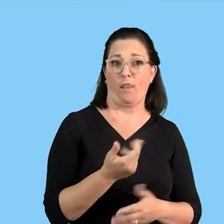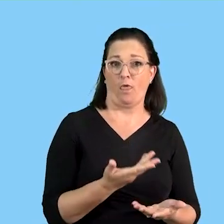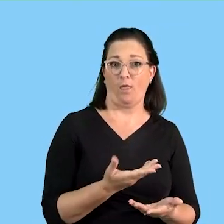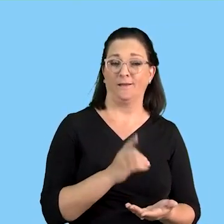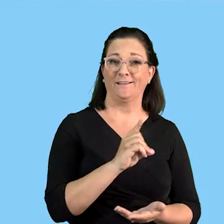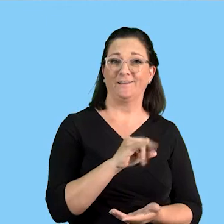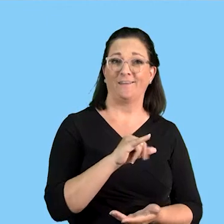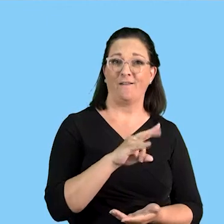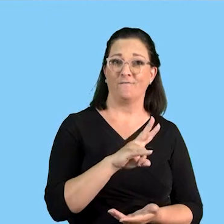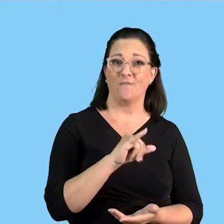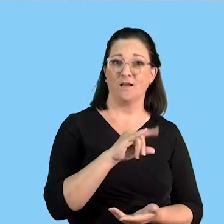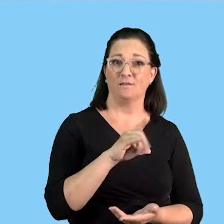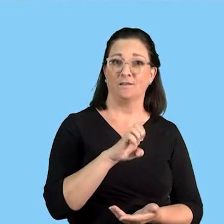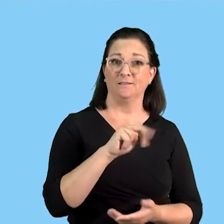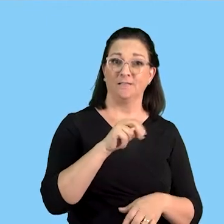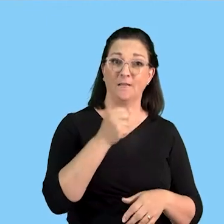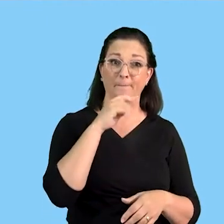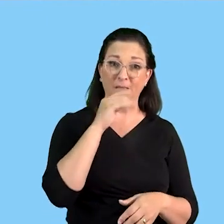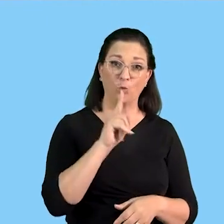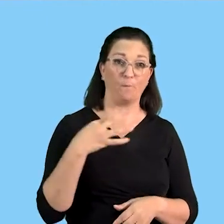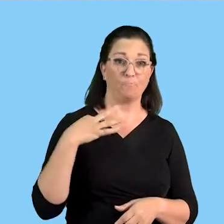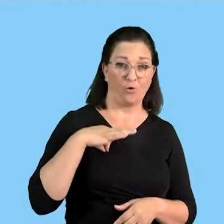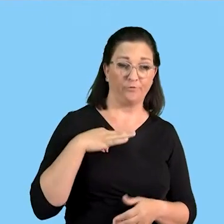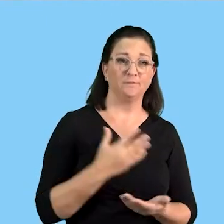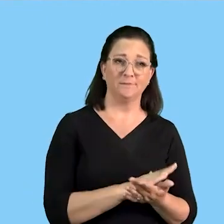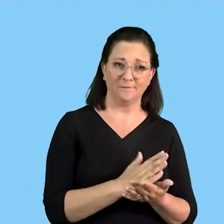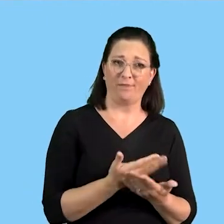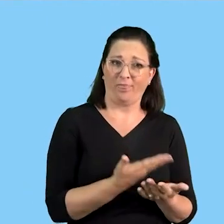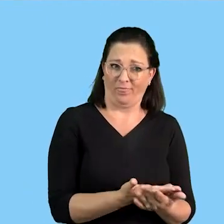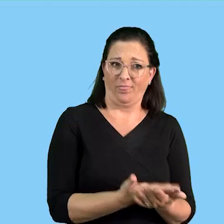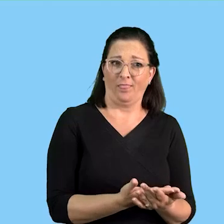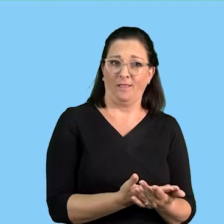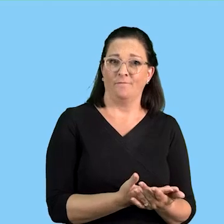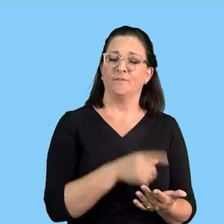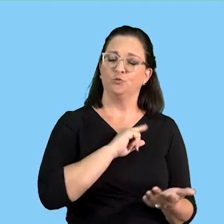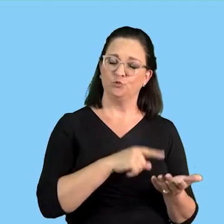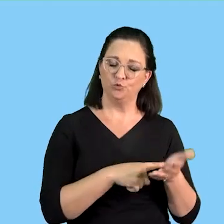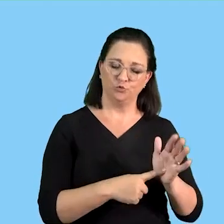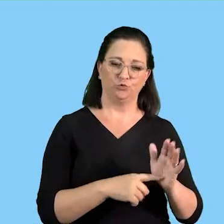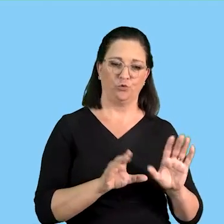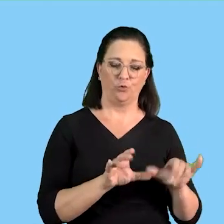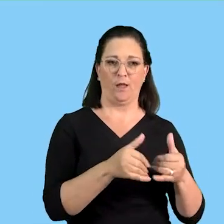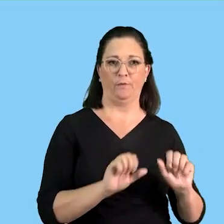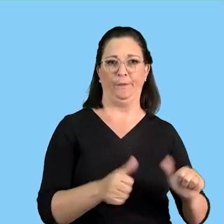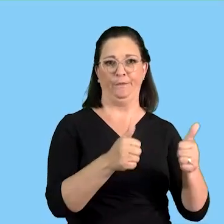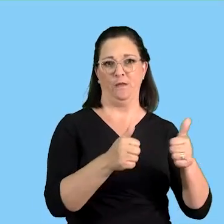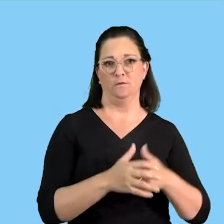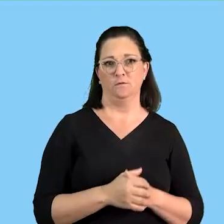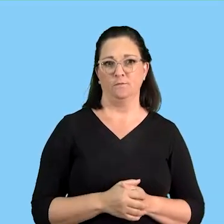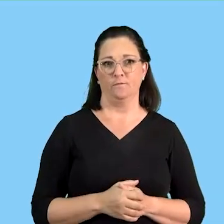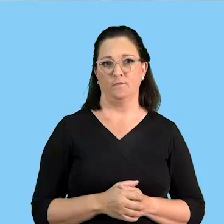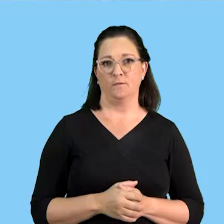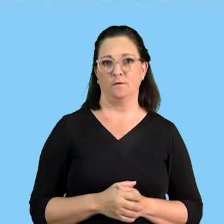and more dividends, meaning profits from the company, it indicates the success of a company.